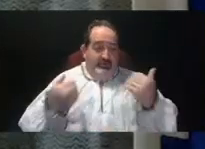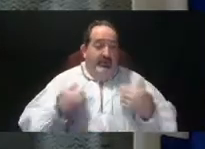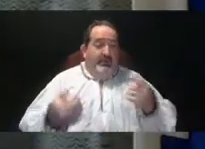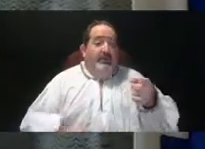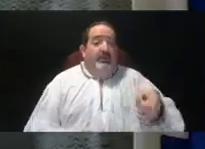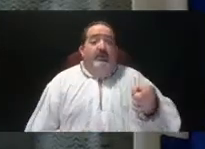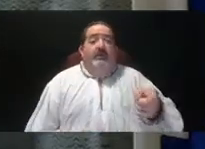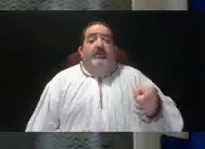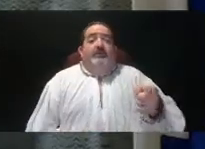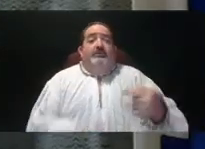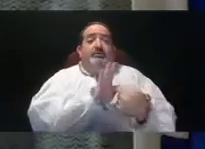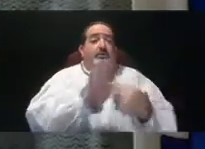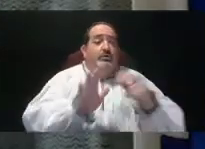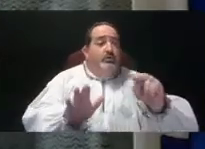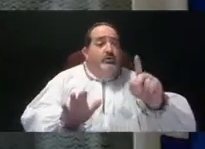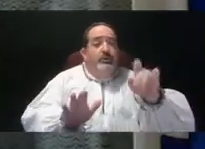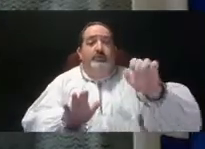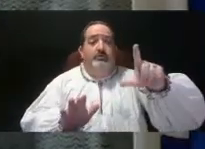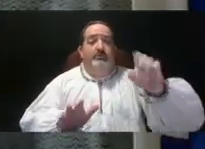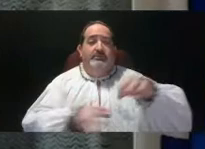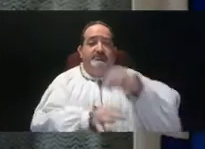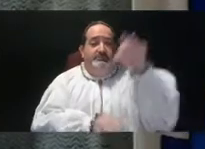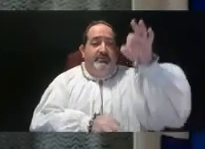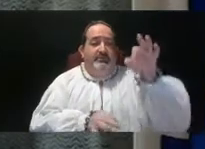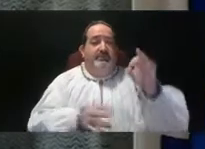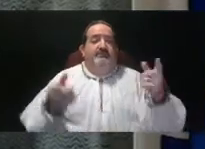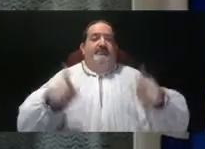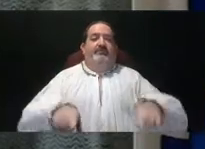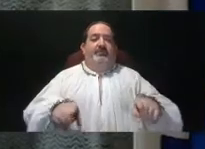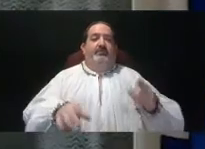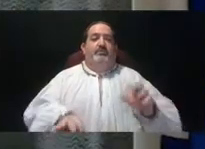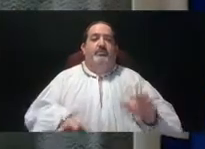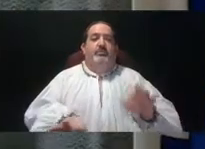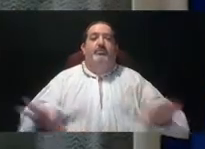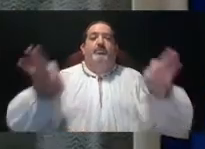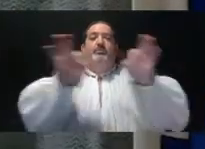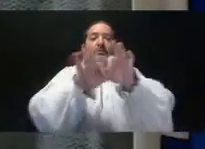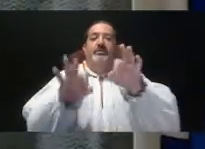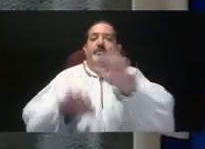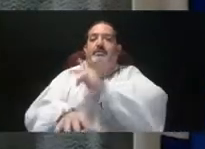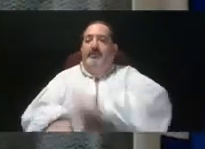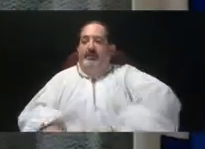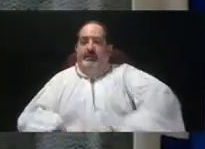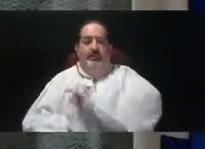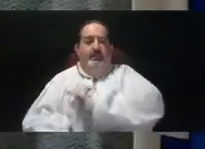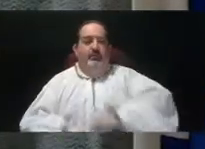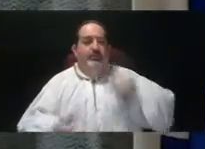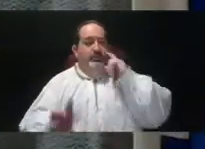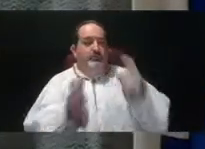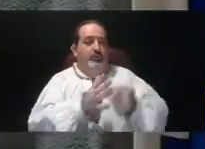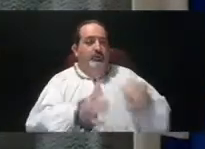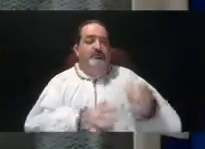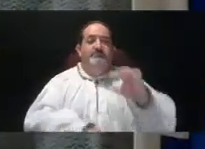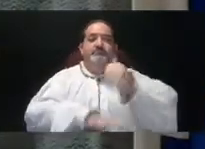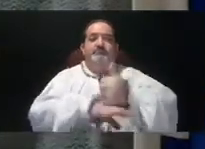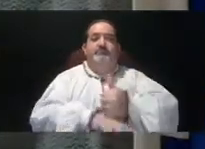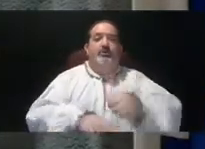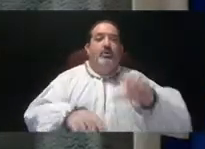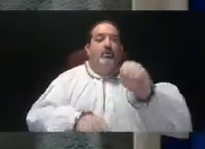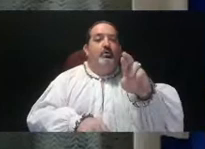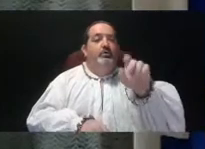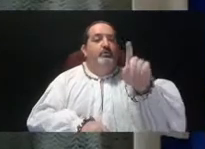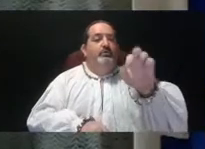shows such nobility of spirit, it is an event worthy of the crown's notice. Thus was created the Order of the Argent